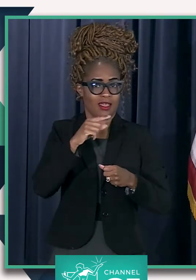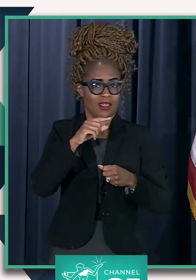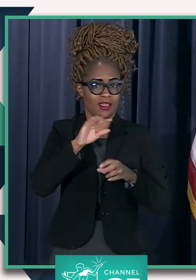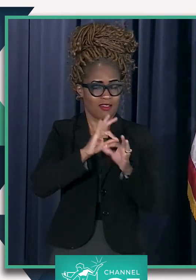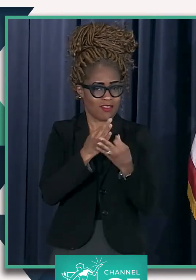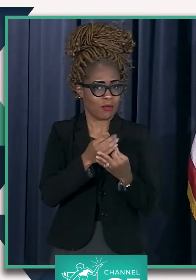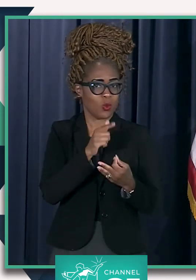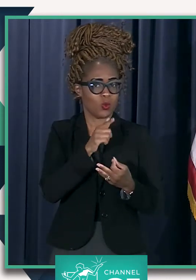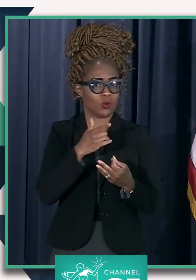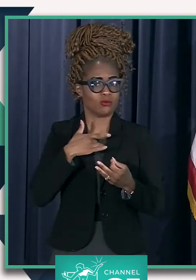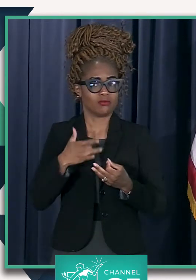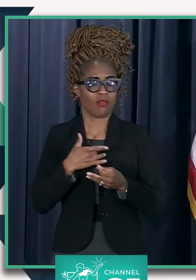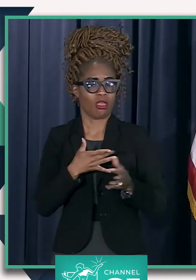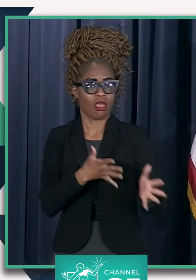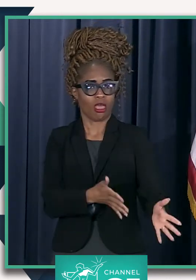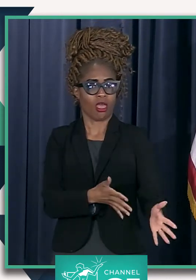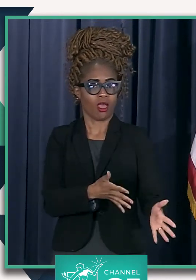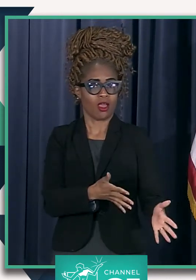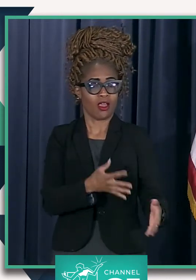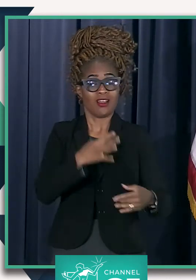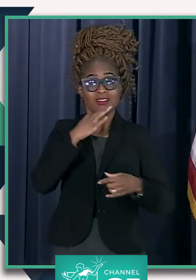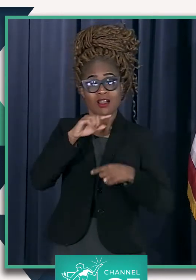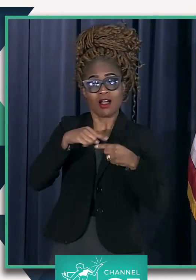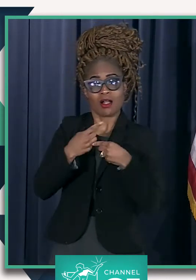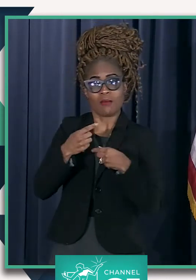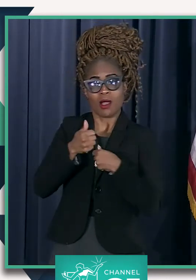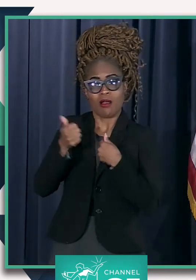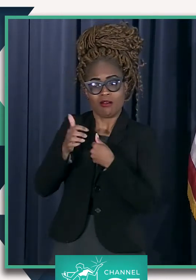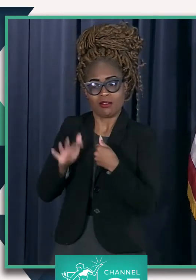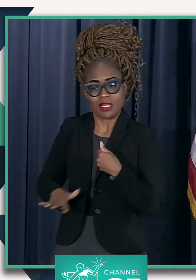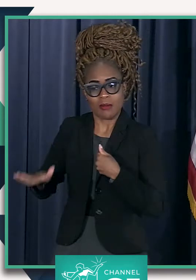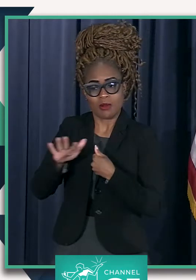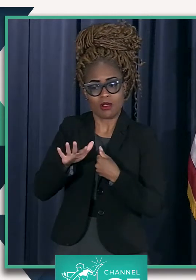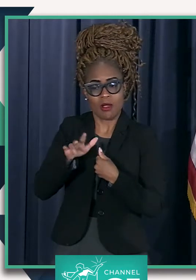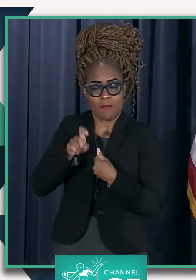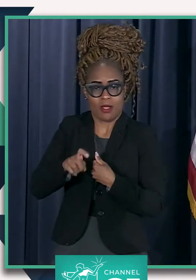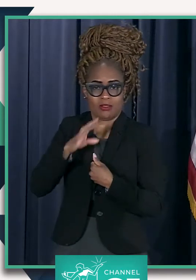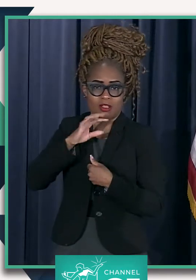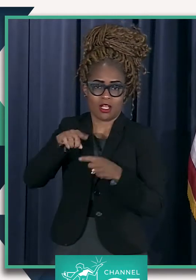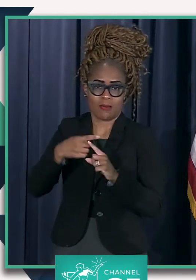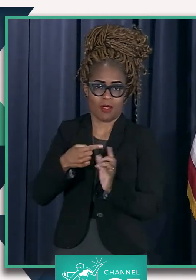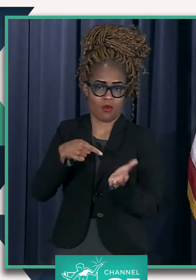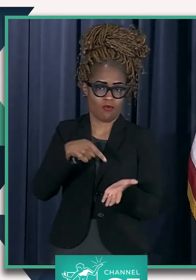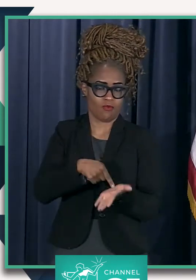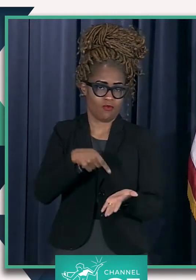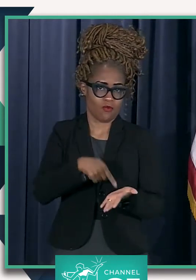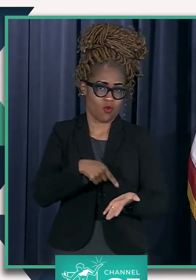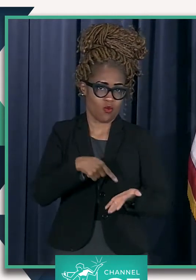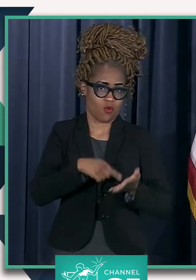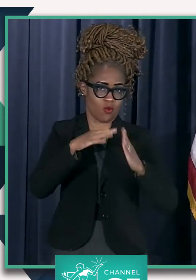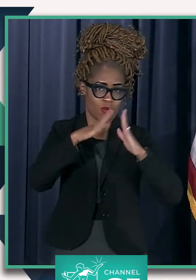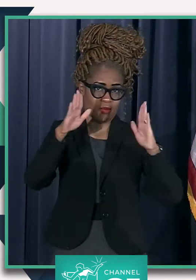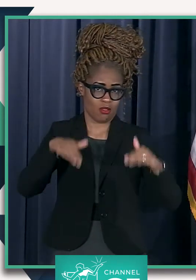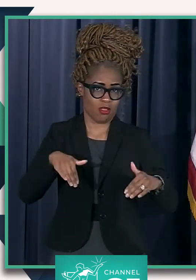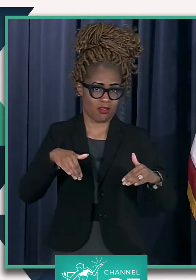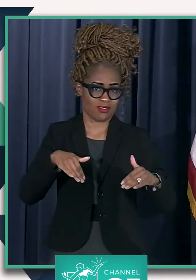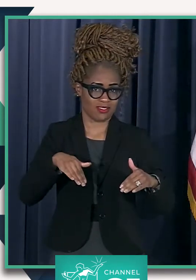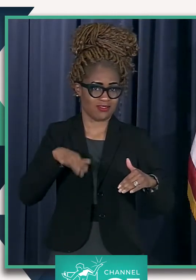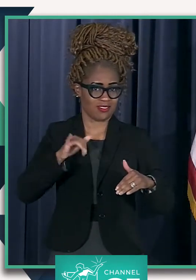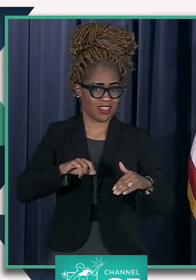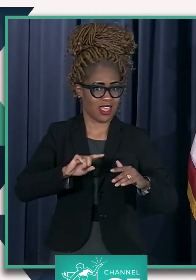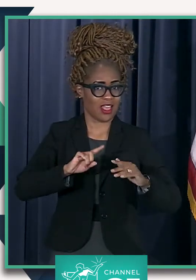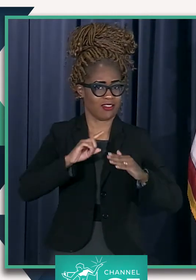the equation. And when you talk about neighborhoods, you have to talk about affordable homes, because that is really the launching